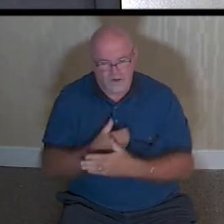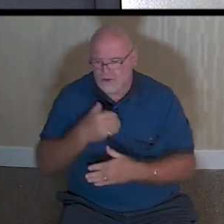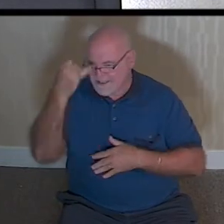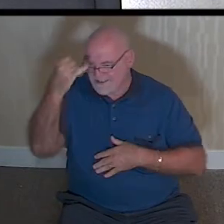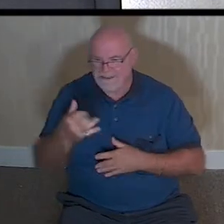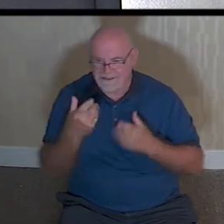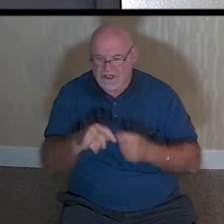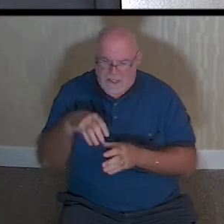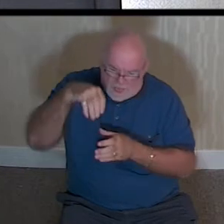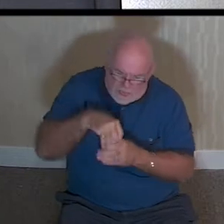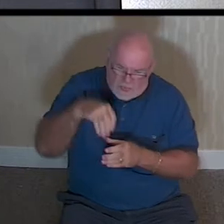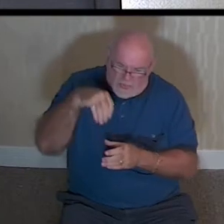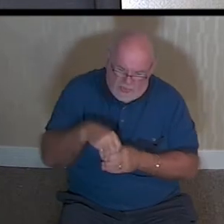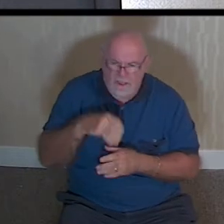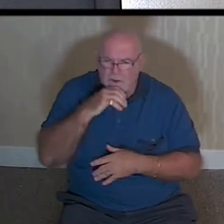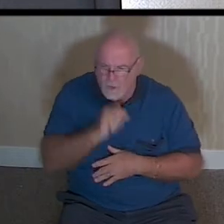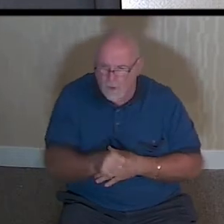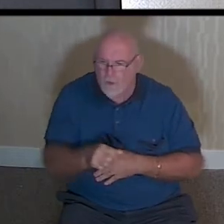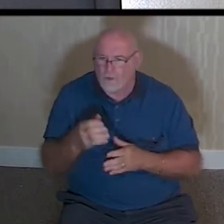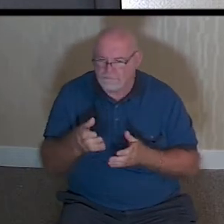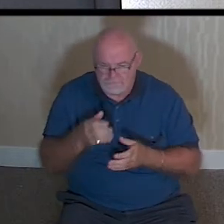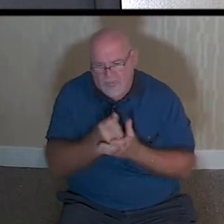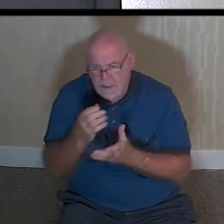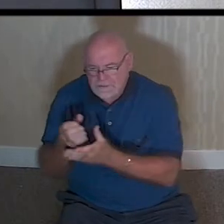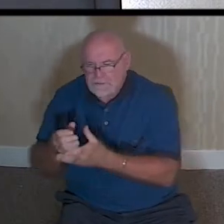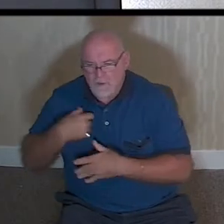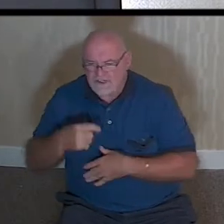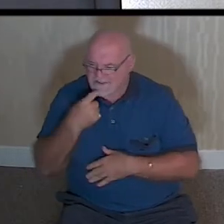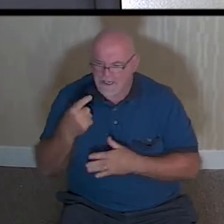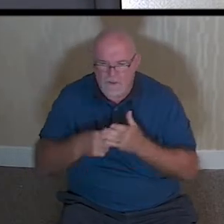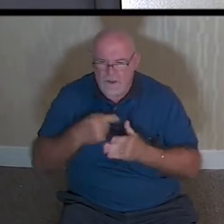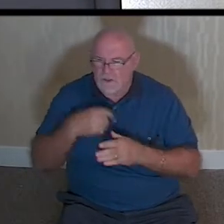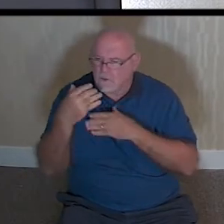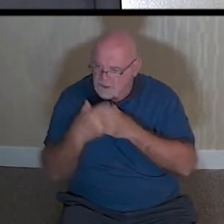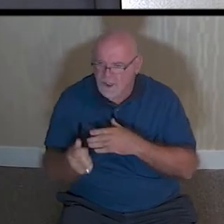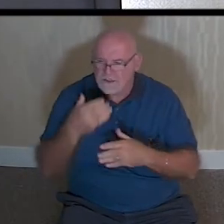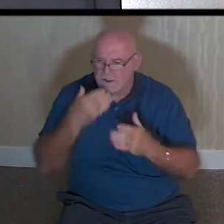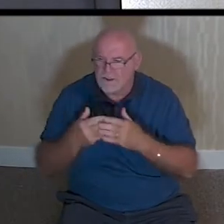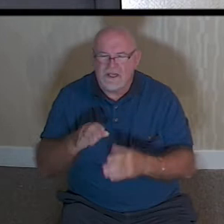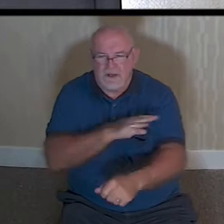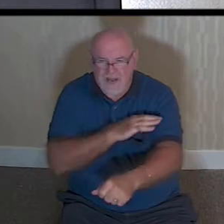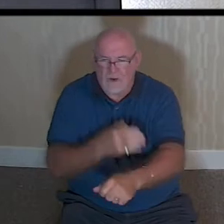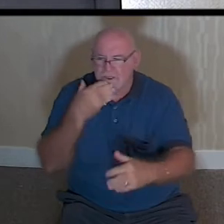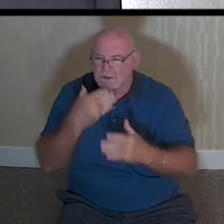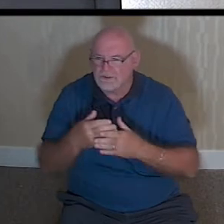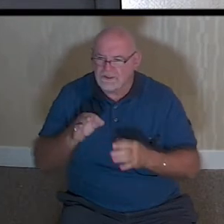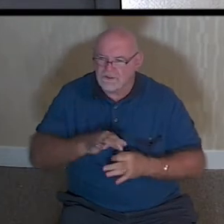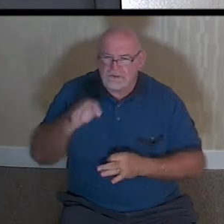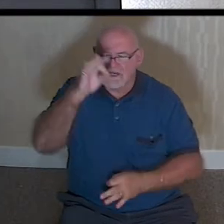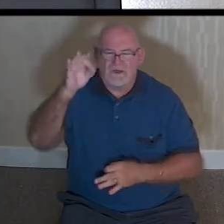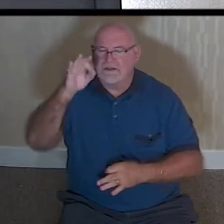trying to squeeze them into old forms. We're staying where we are. We're calling on the power and the goodness of Spirit to evolve,